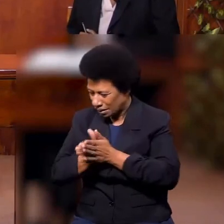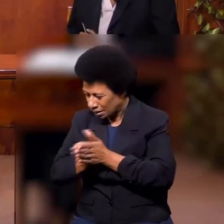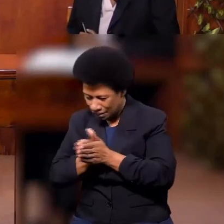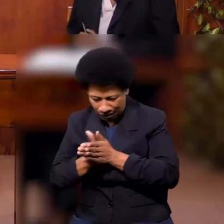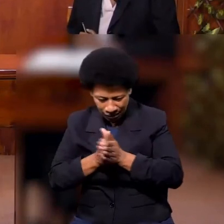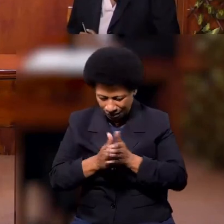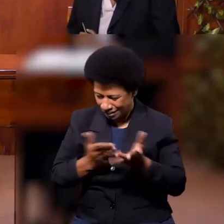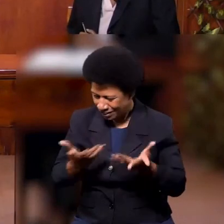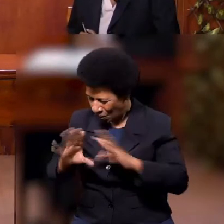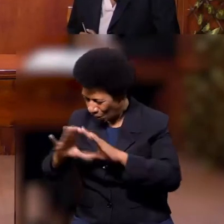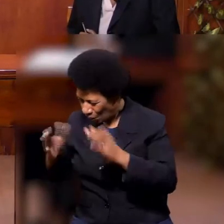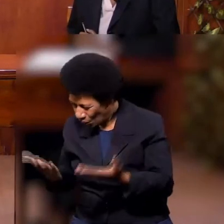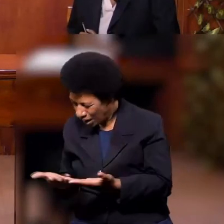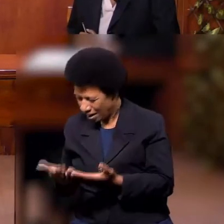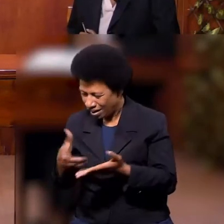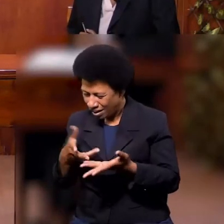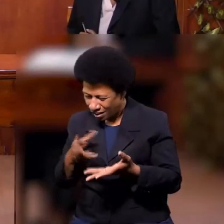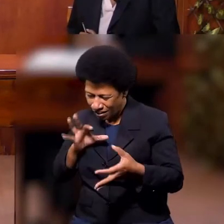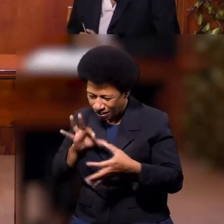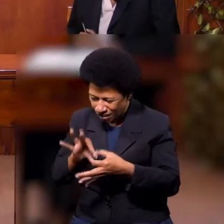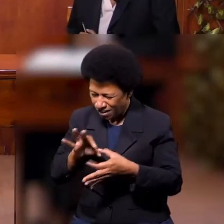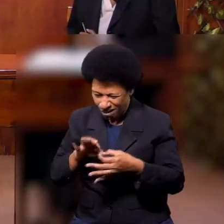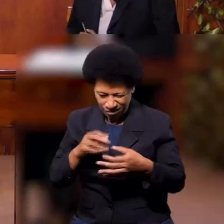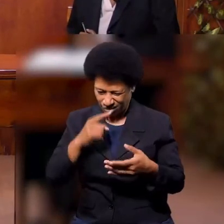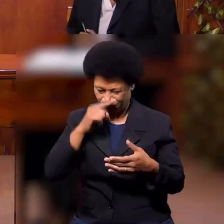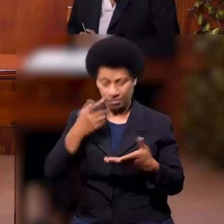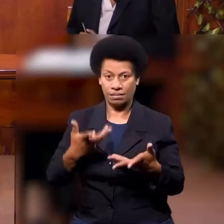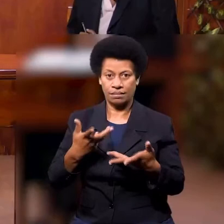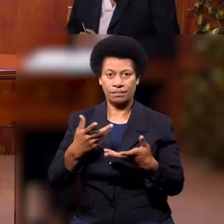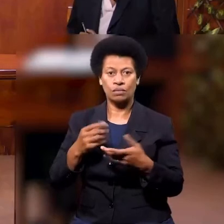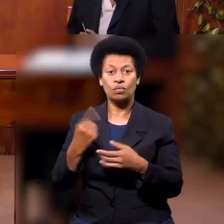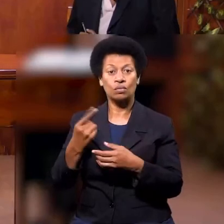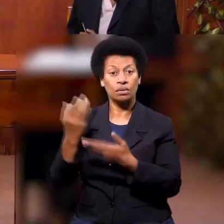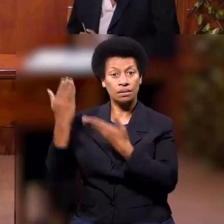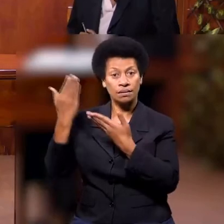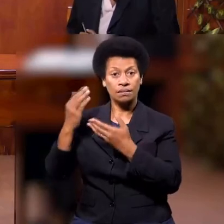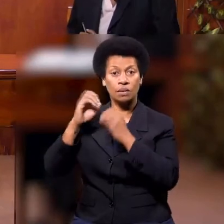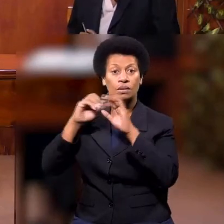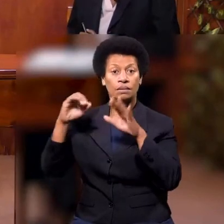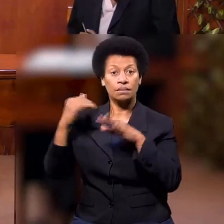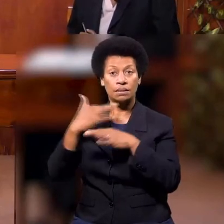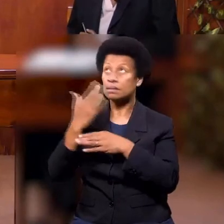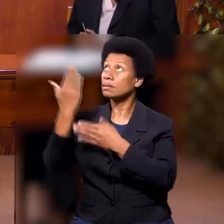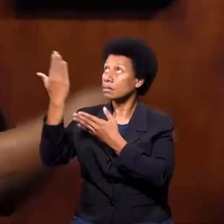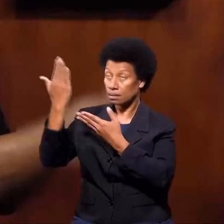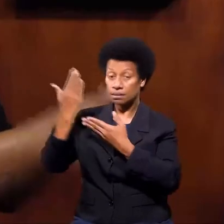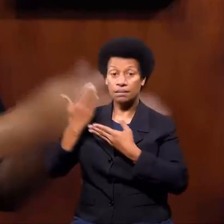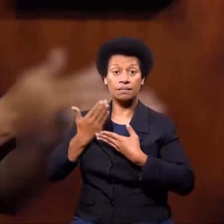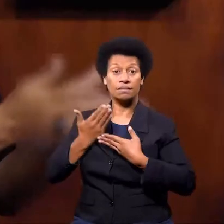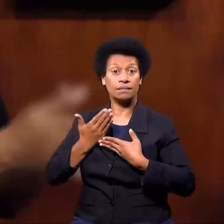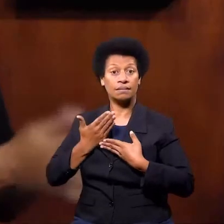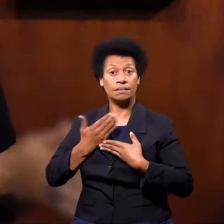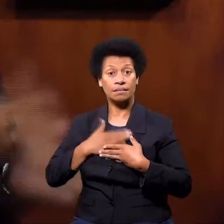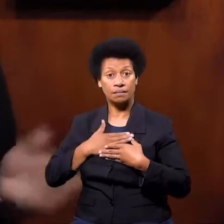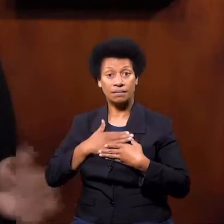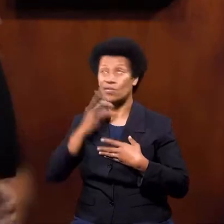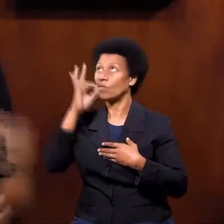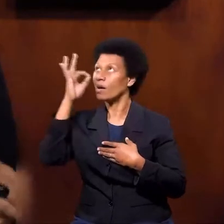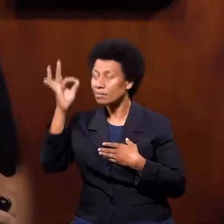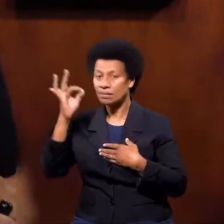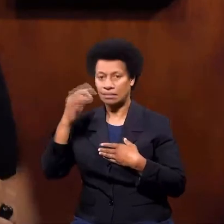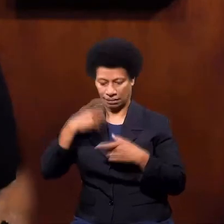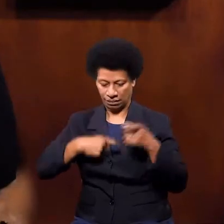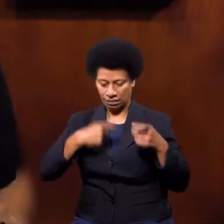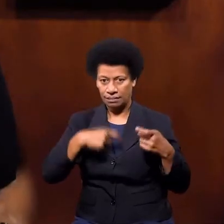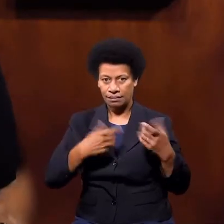in this world, and it is just the things that the Holy Spirit will manifest through you. Yes. All right? So, like I